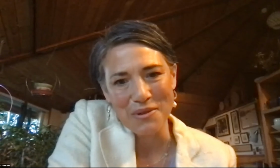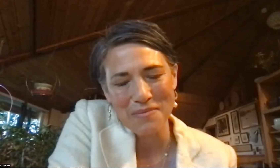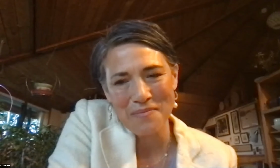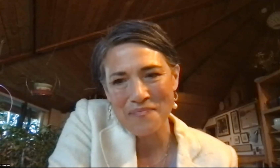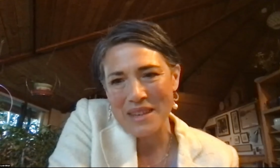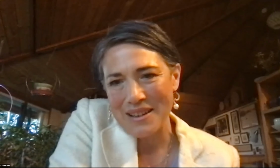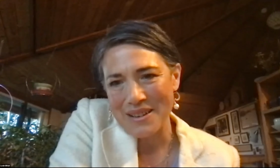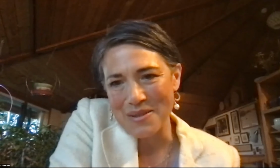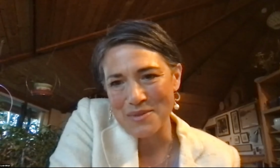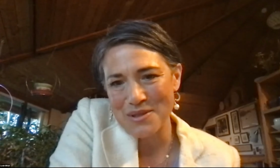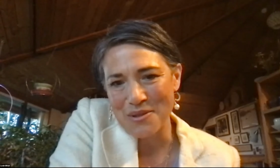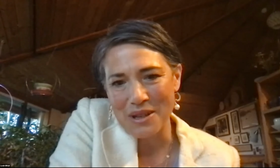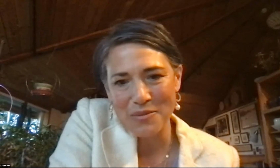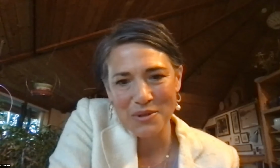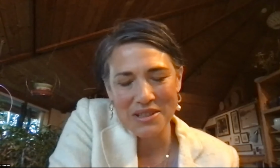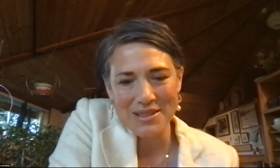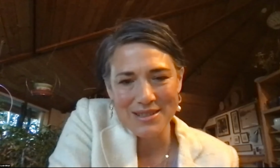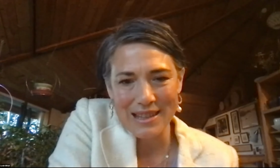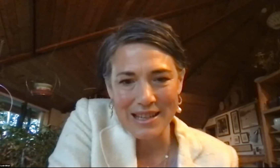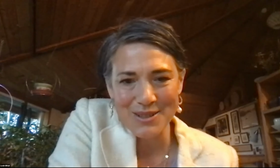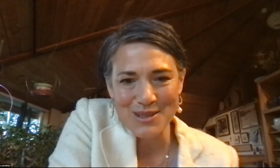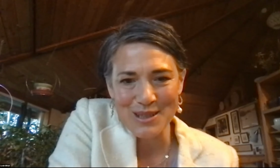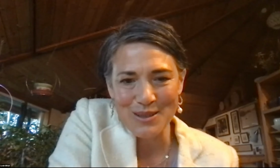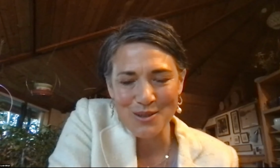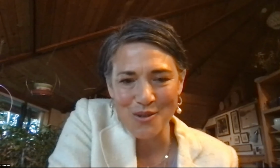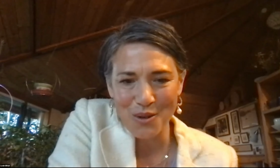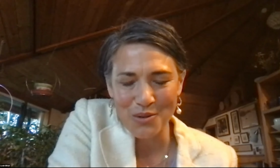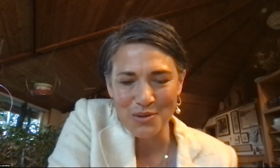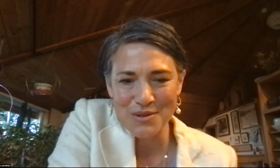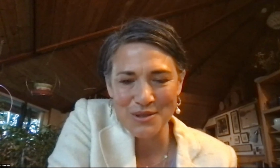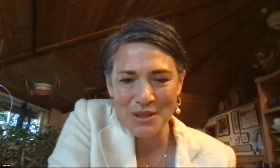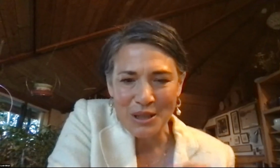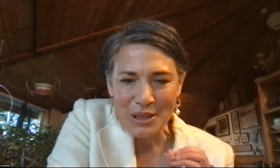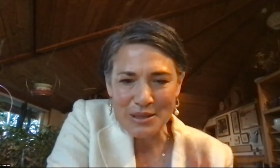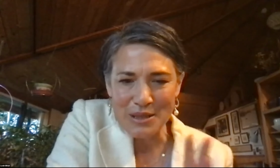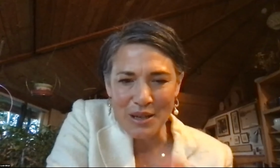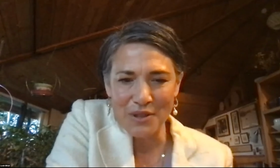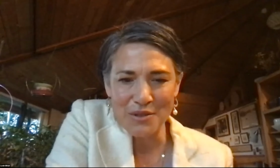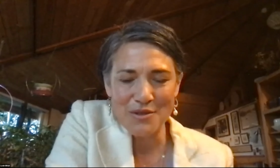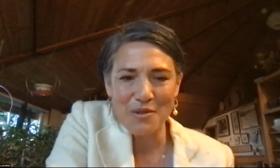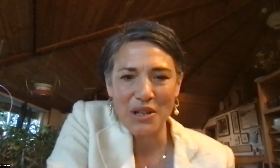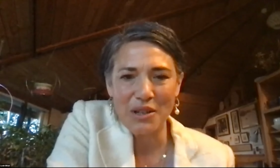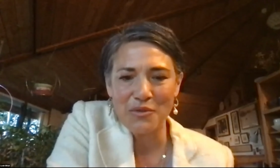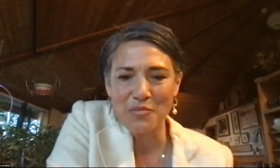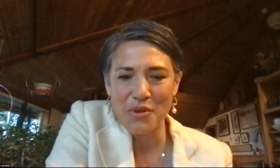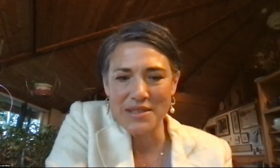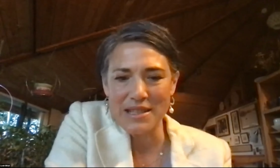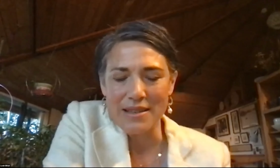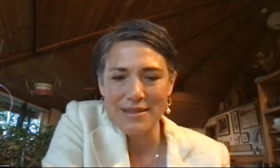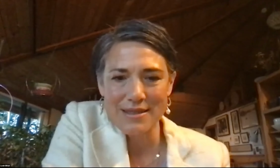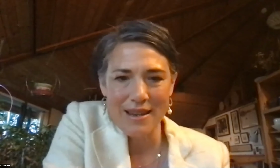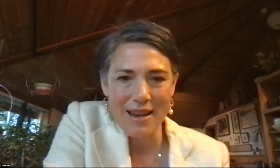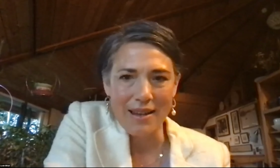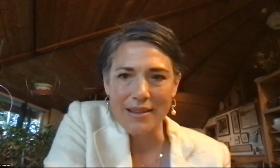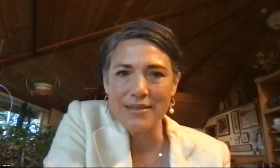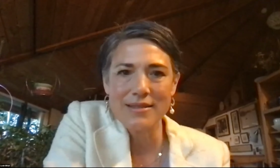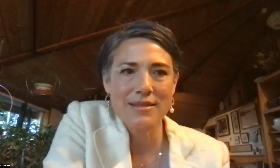the world. So I will let Yassine and our hosts dive into the breakout room